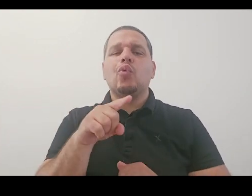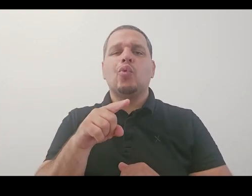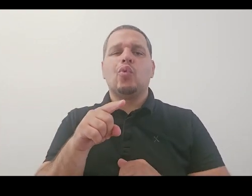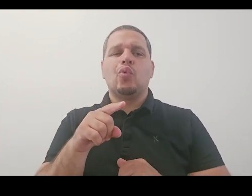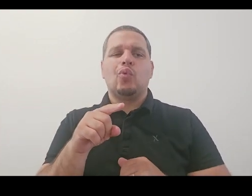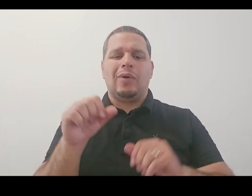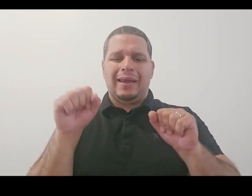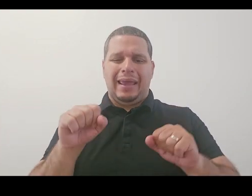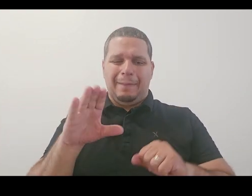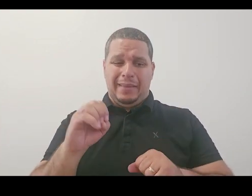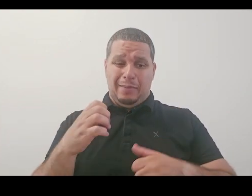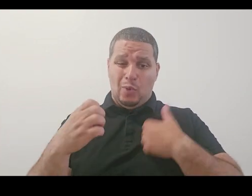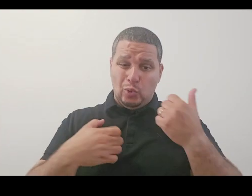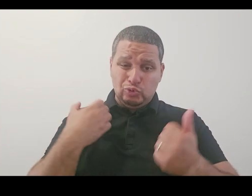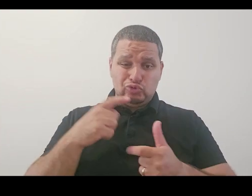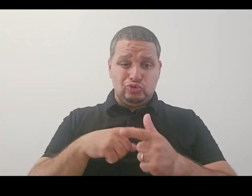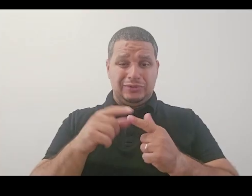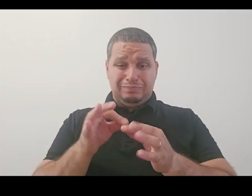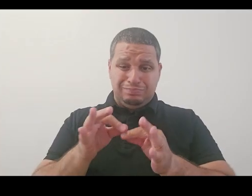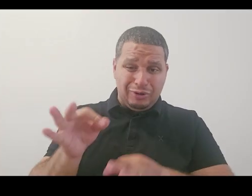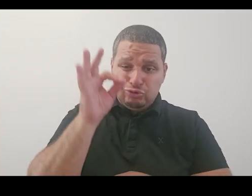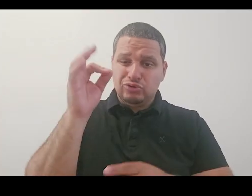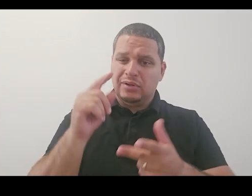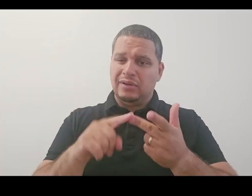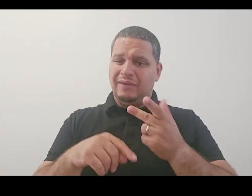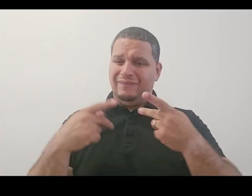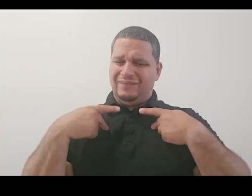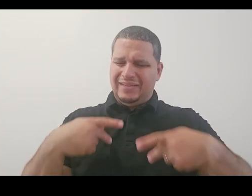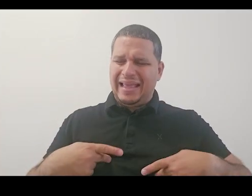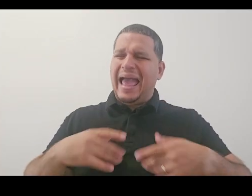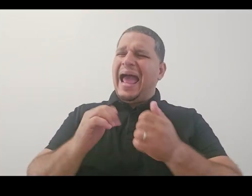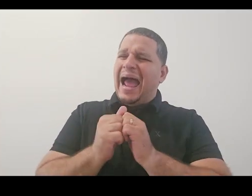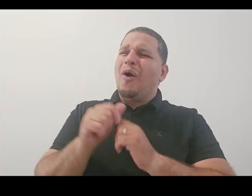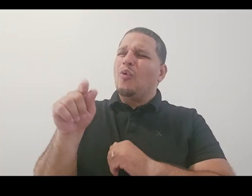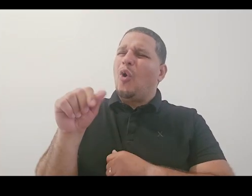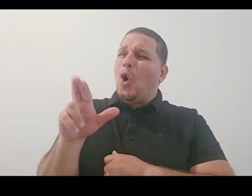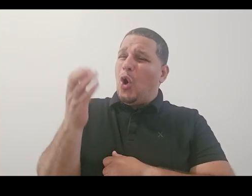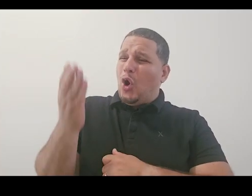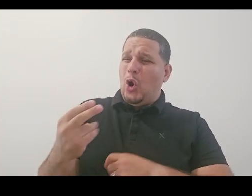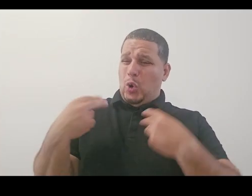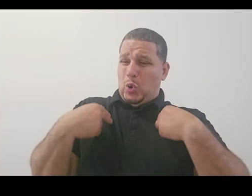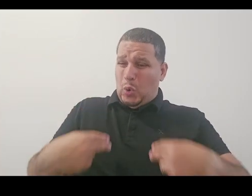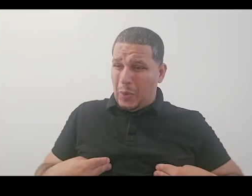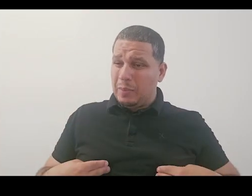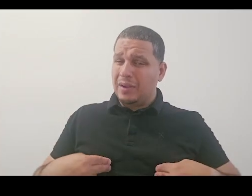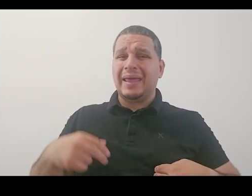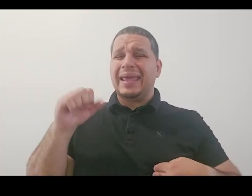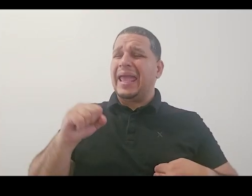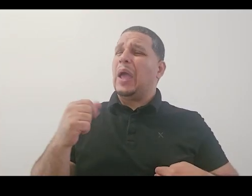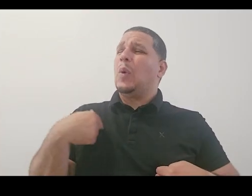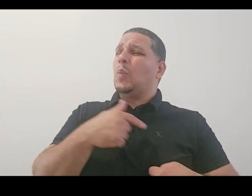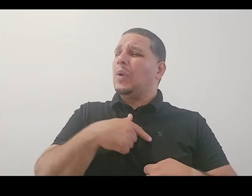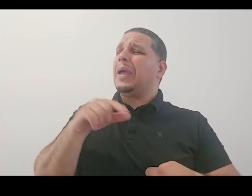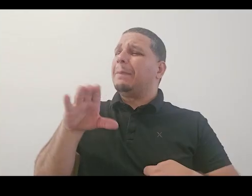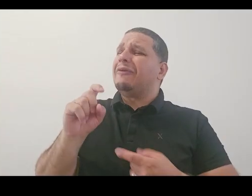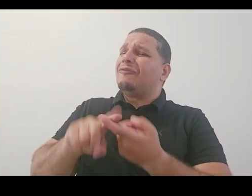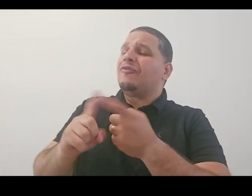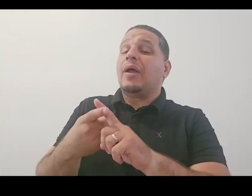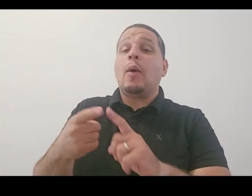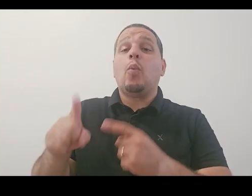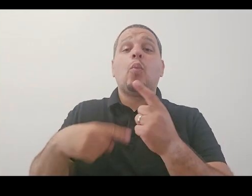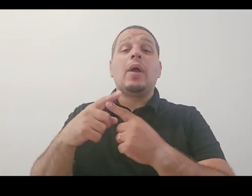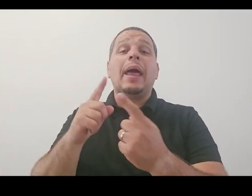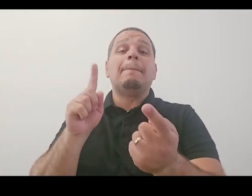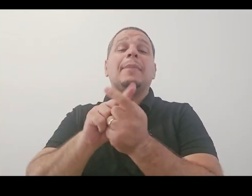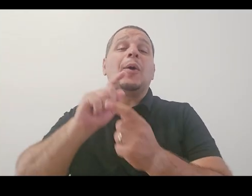be emotionally, spiritually, physically? How are you a human in these circumstances? And can we please be friends? I feel like whenever I meet a